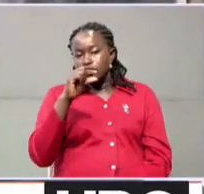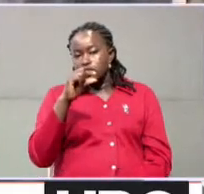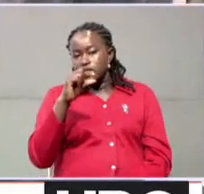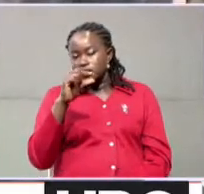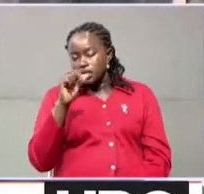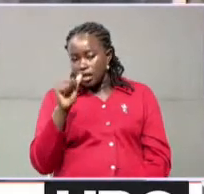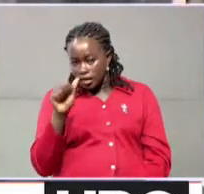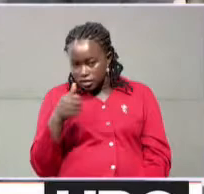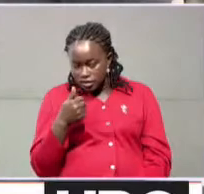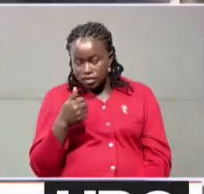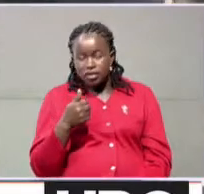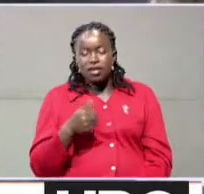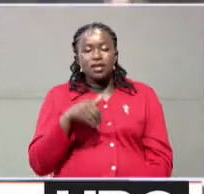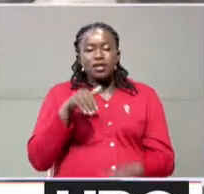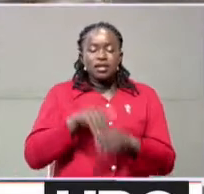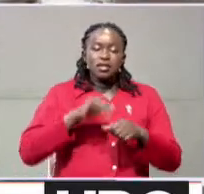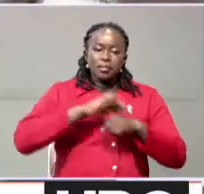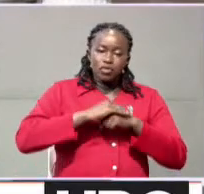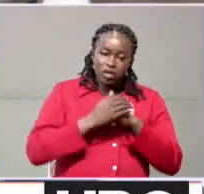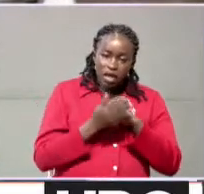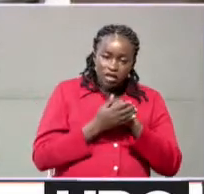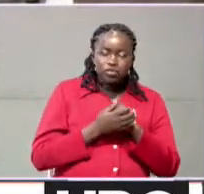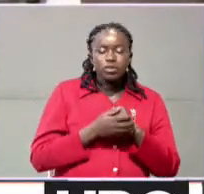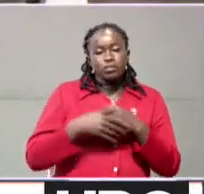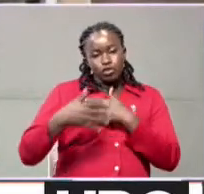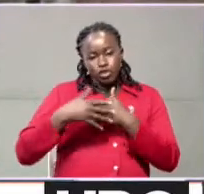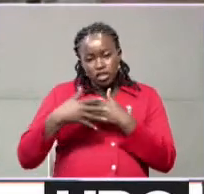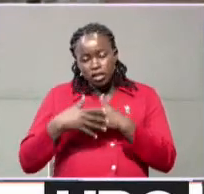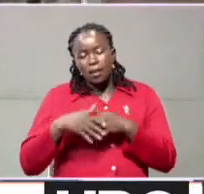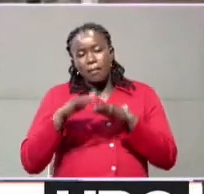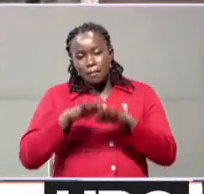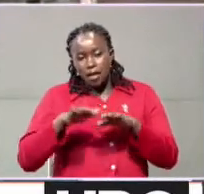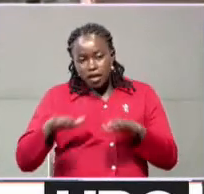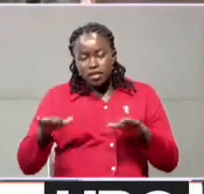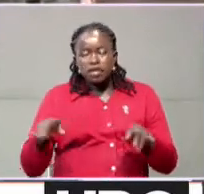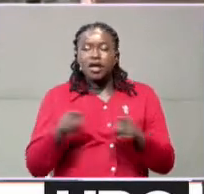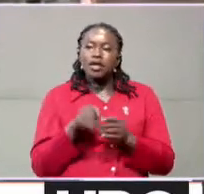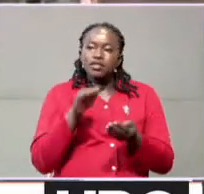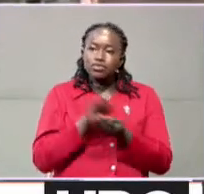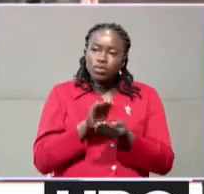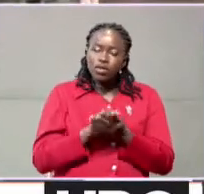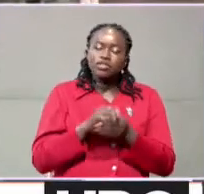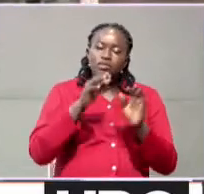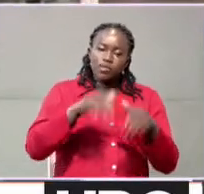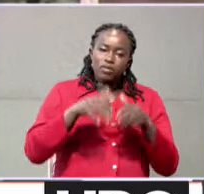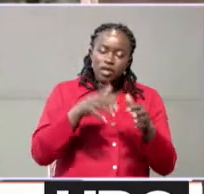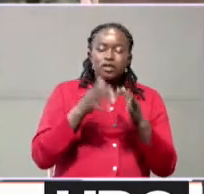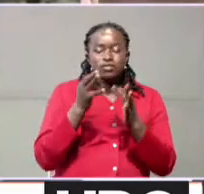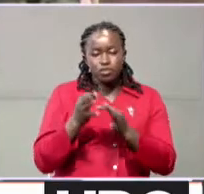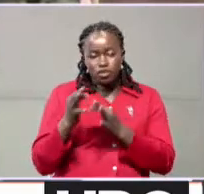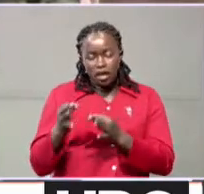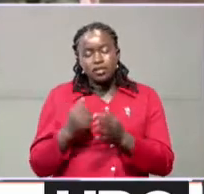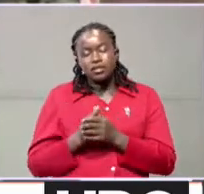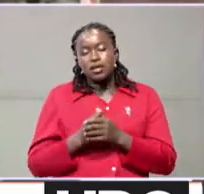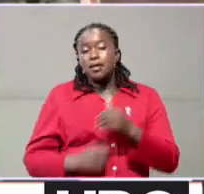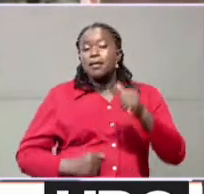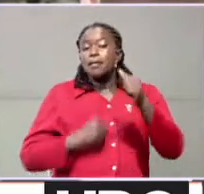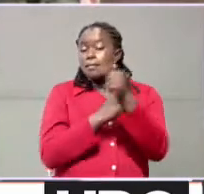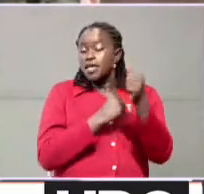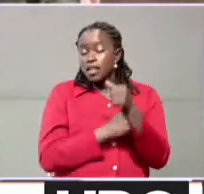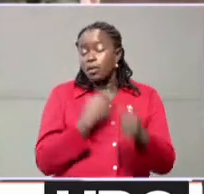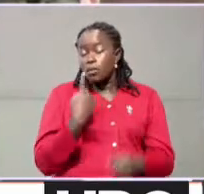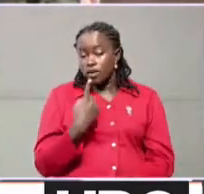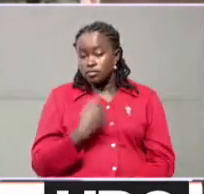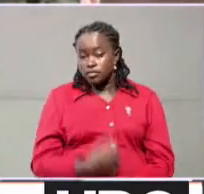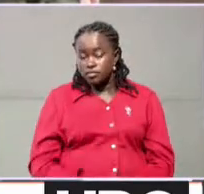production processing marketing and storage of agricultural products peter 1